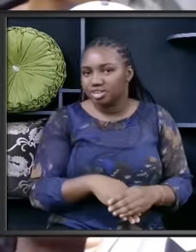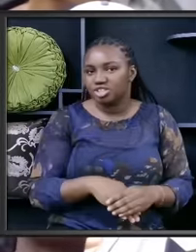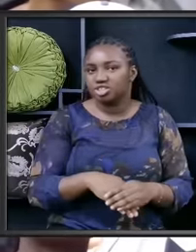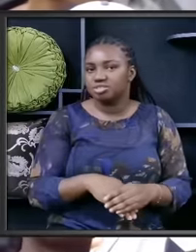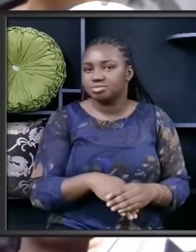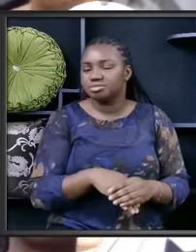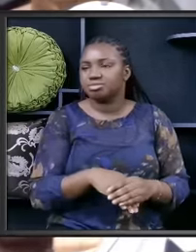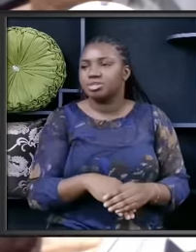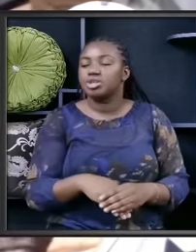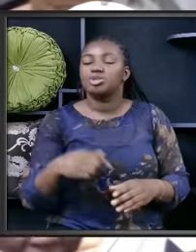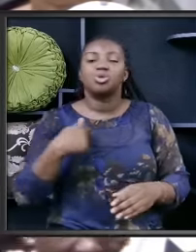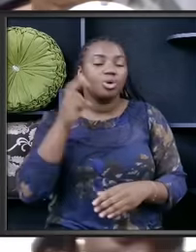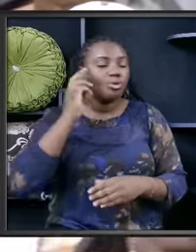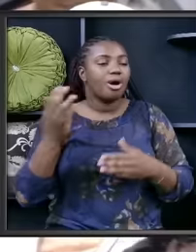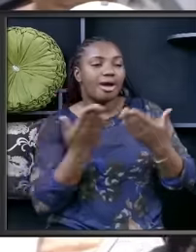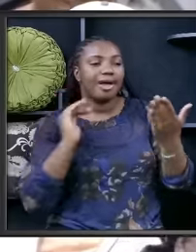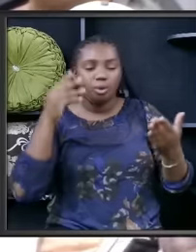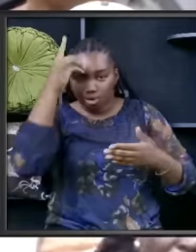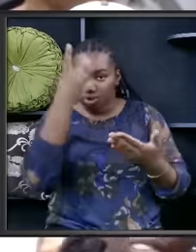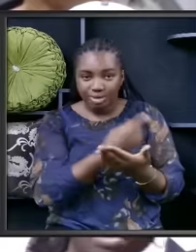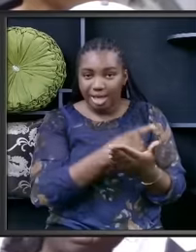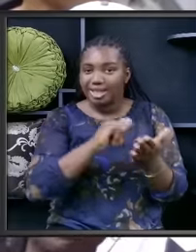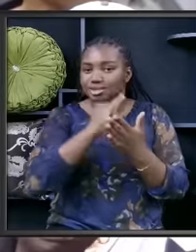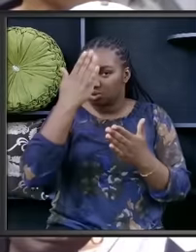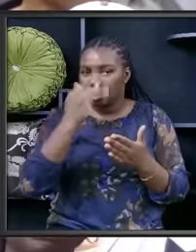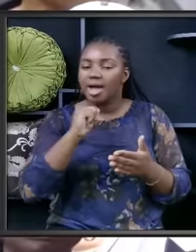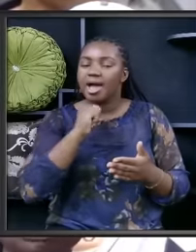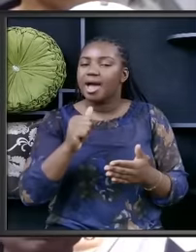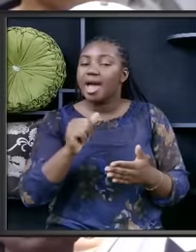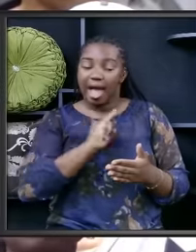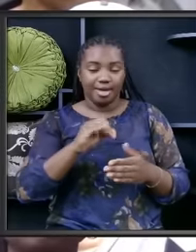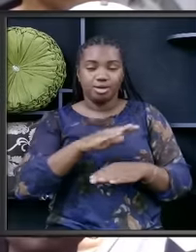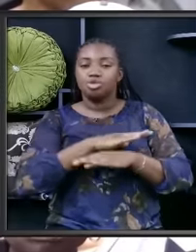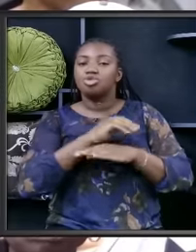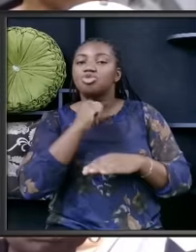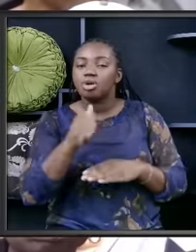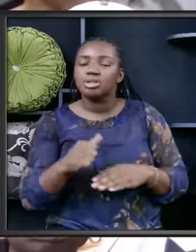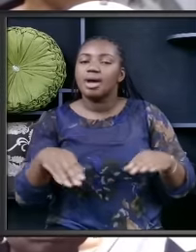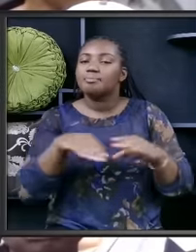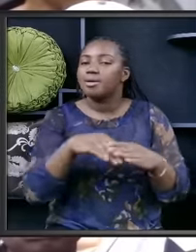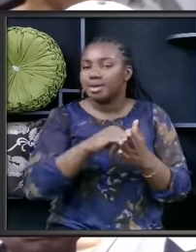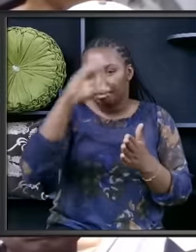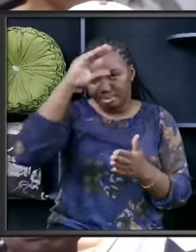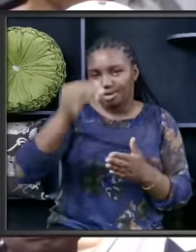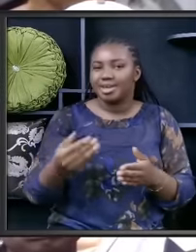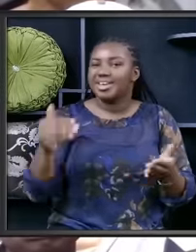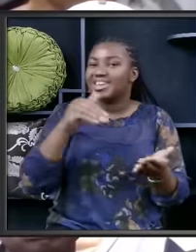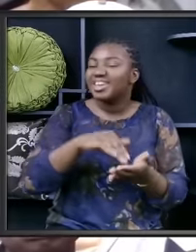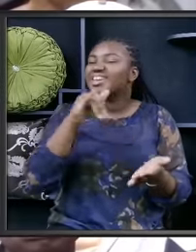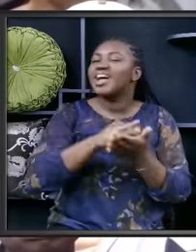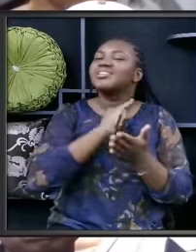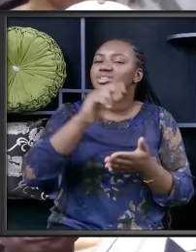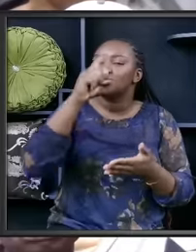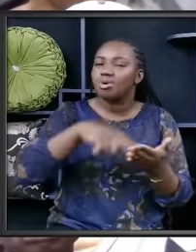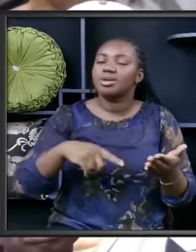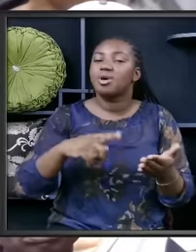now he say, we go carry our daughter. Now he make way and no marry that man again. So now my husband come there. They say he go